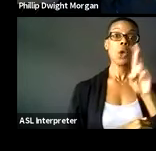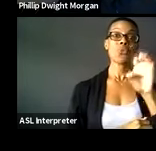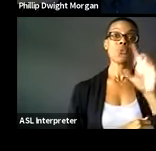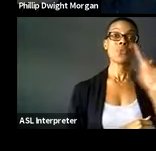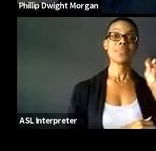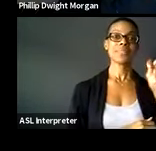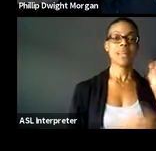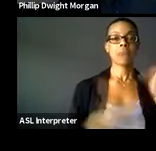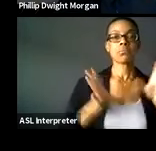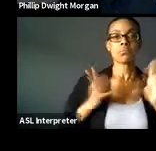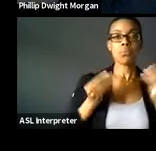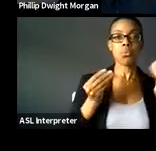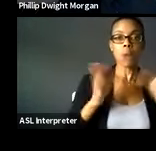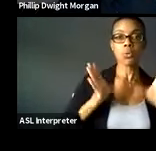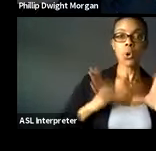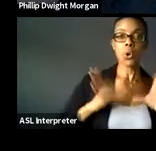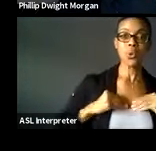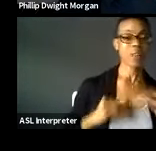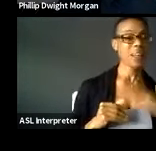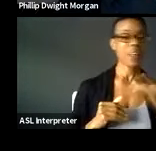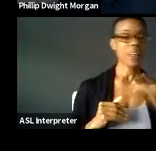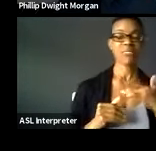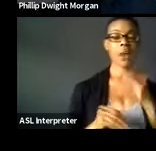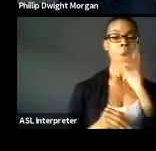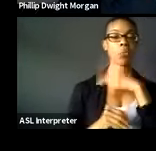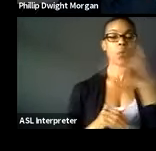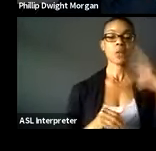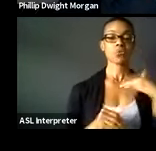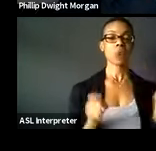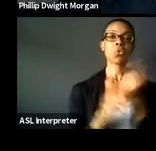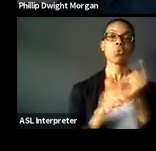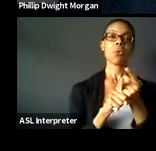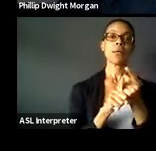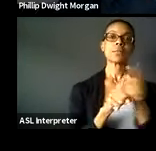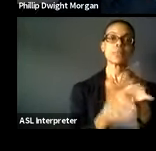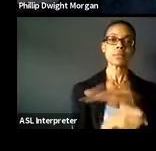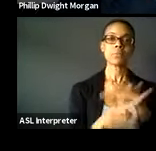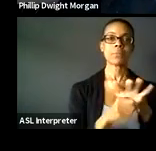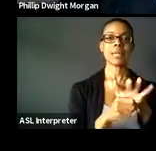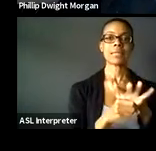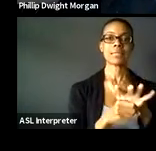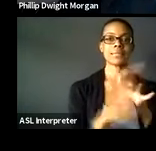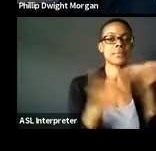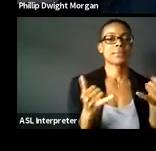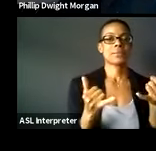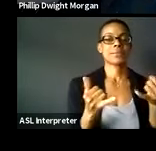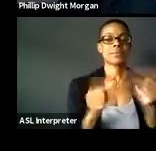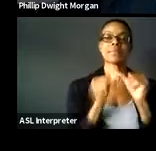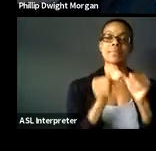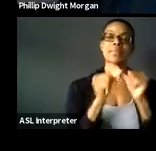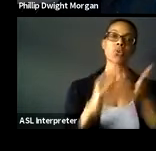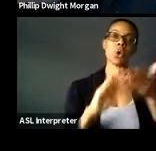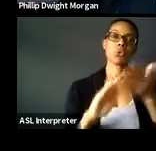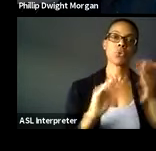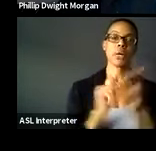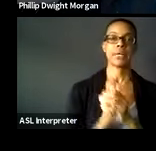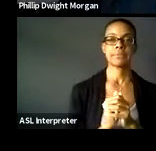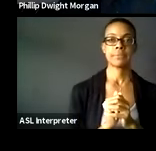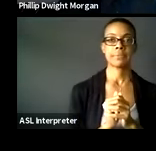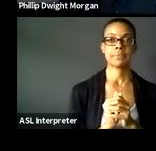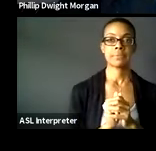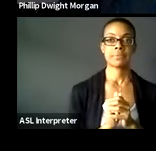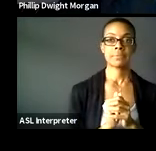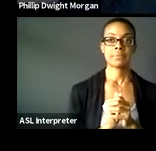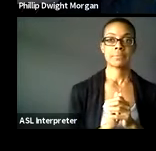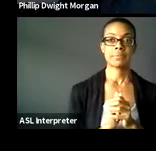property owners, do not feel a restaurant is the right space within this space to continue to operate. If